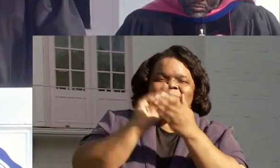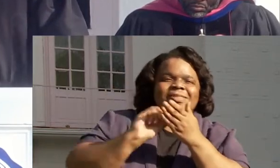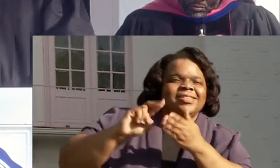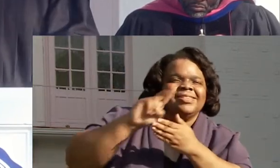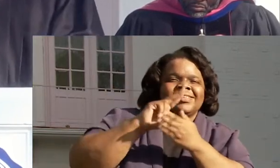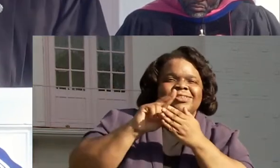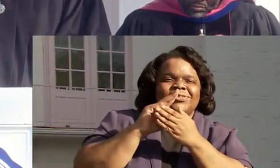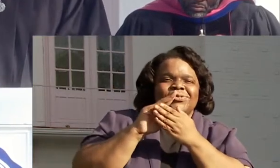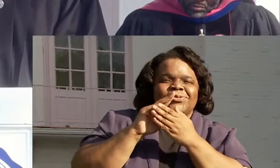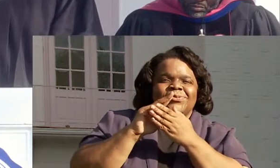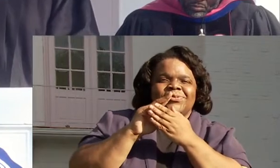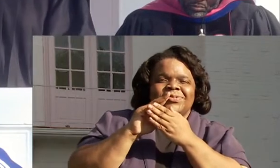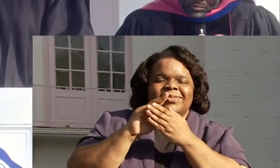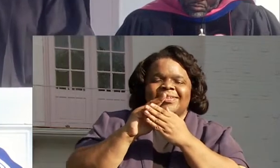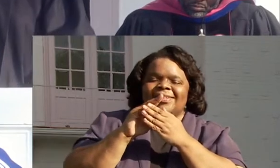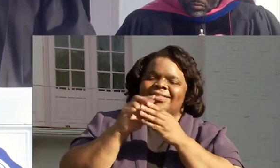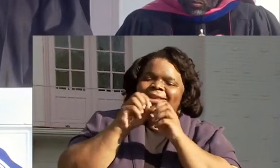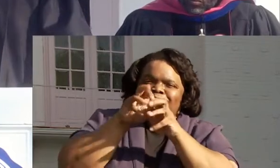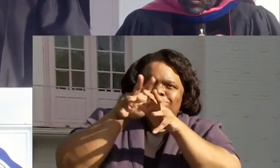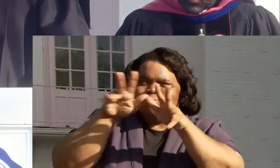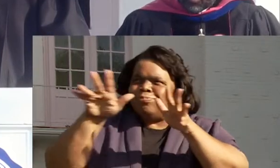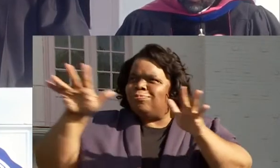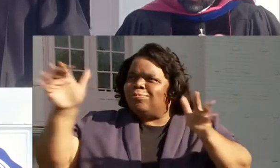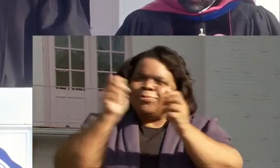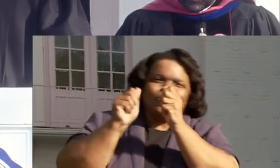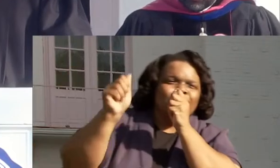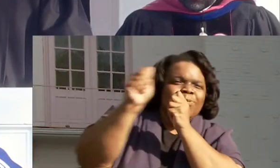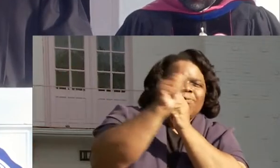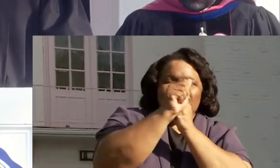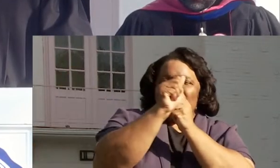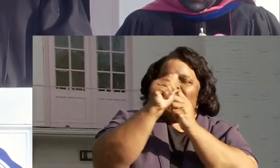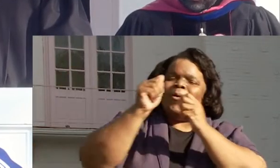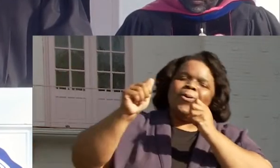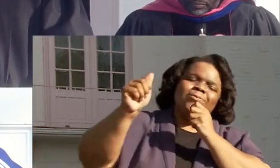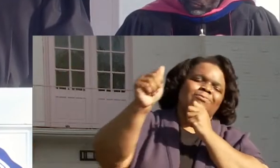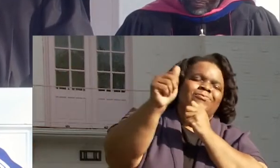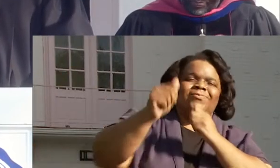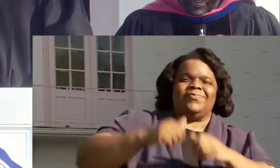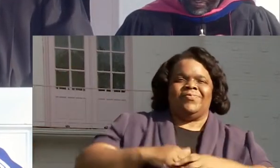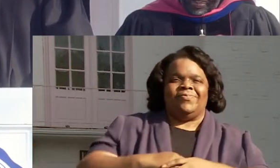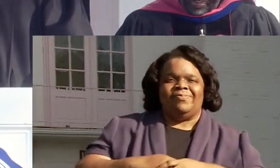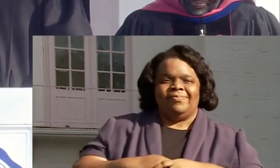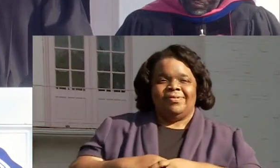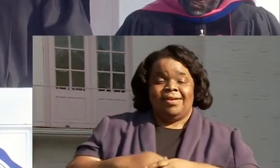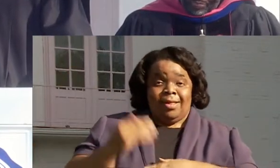whose branches extend far and wide. Know that no matter where